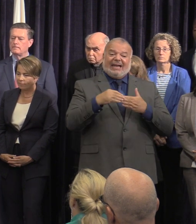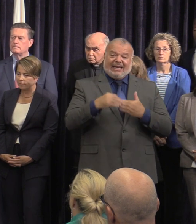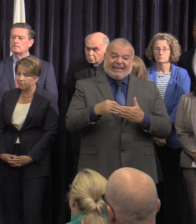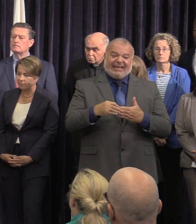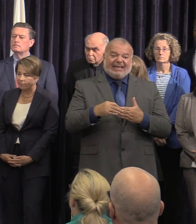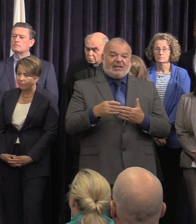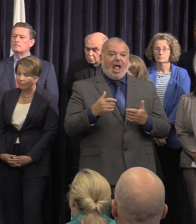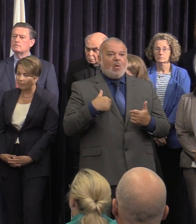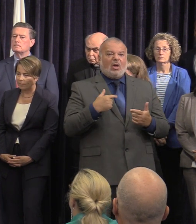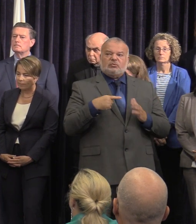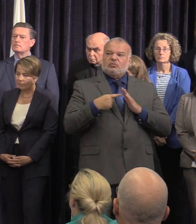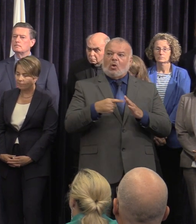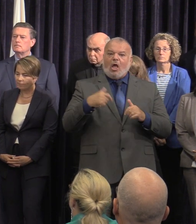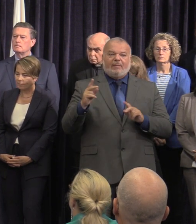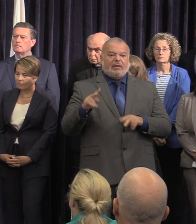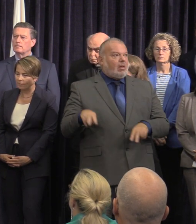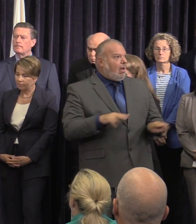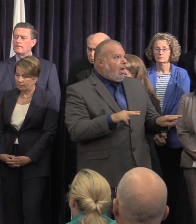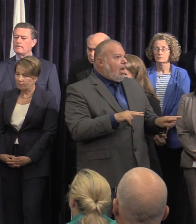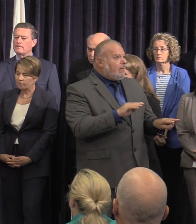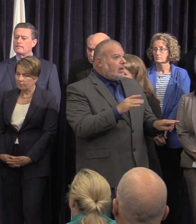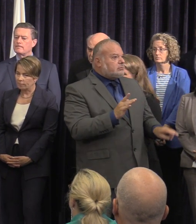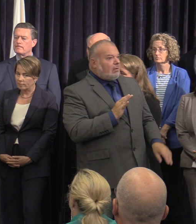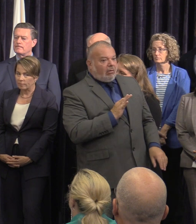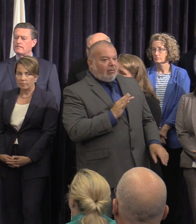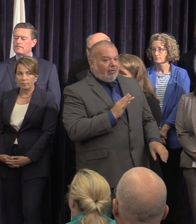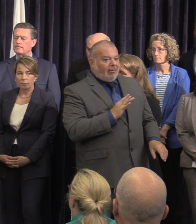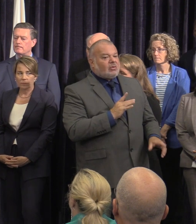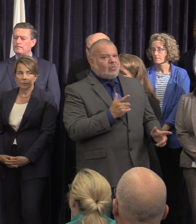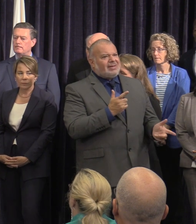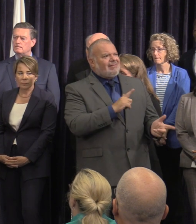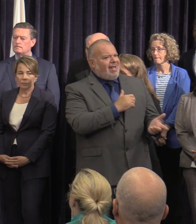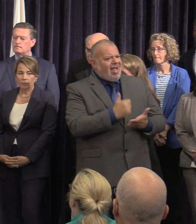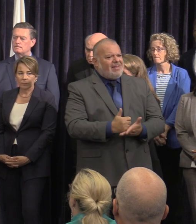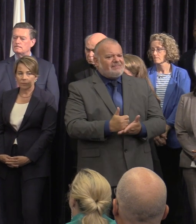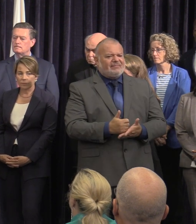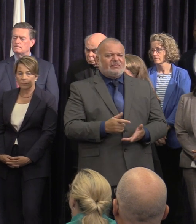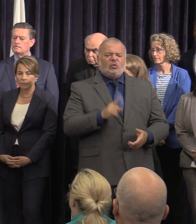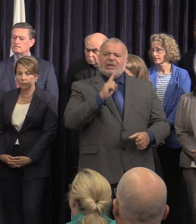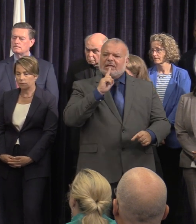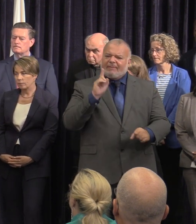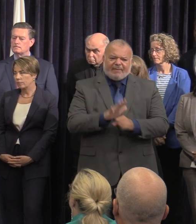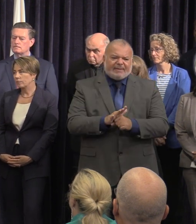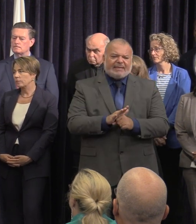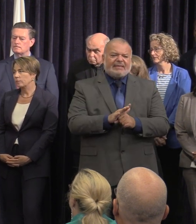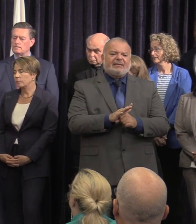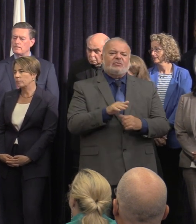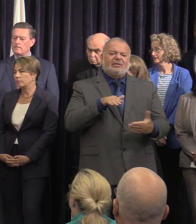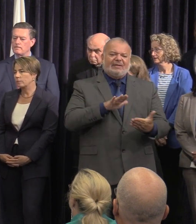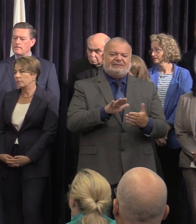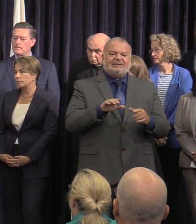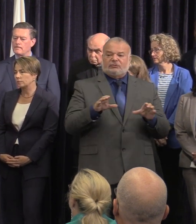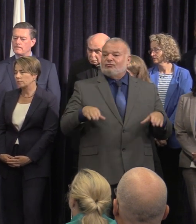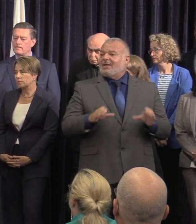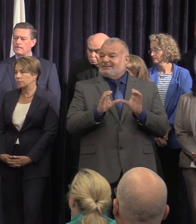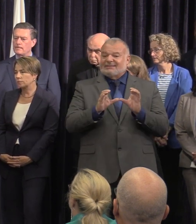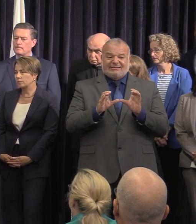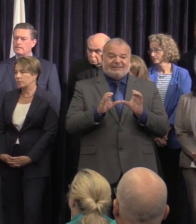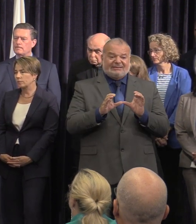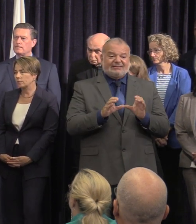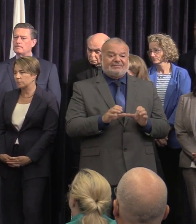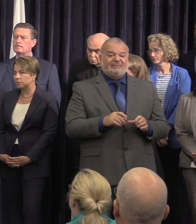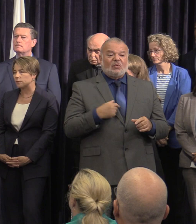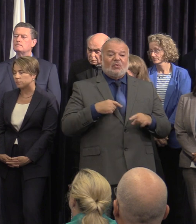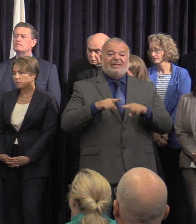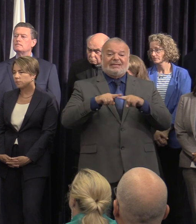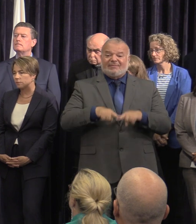in service for a greater good. The governor and I are committed to doing all that we can to address this current humanitarian crisis, and we're counting on the people